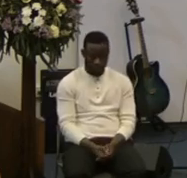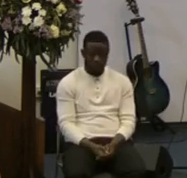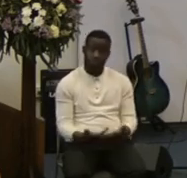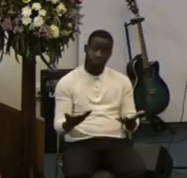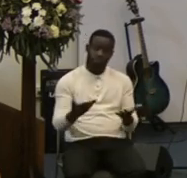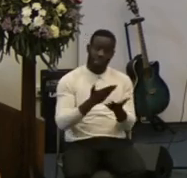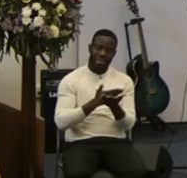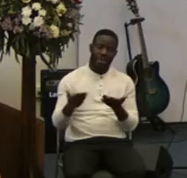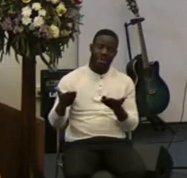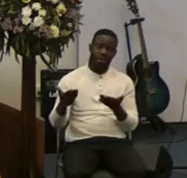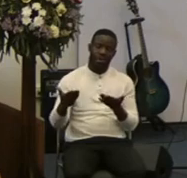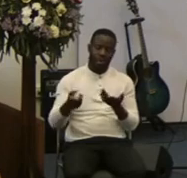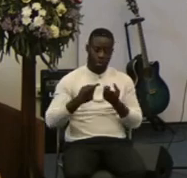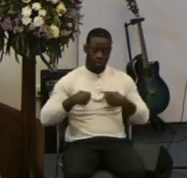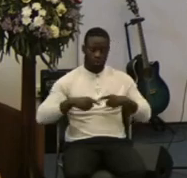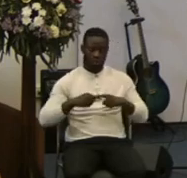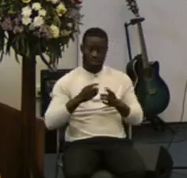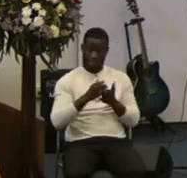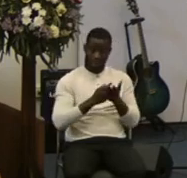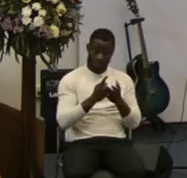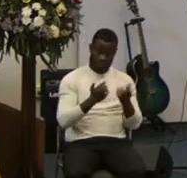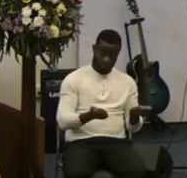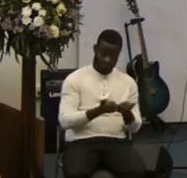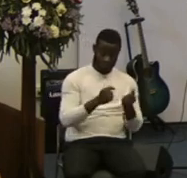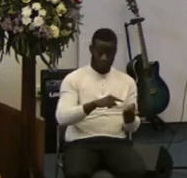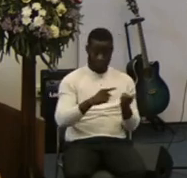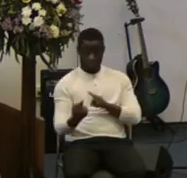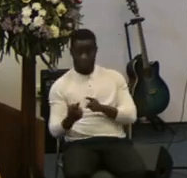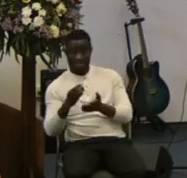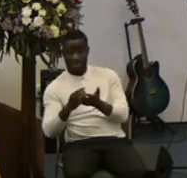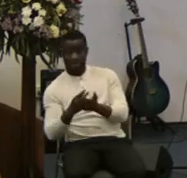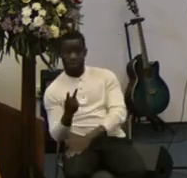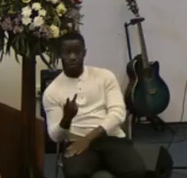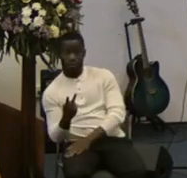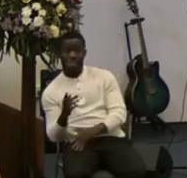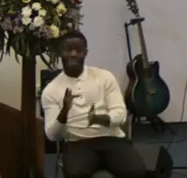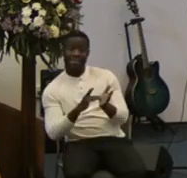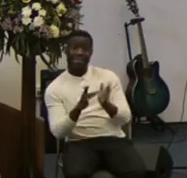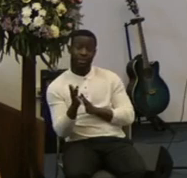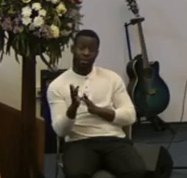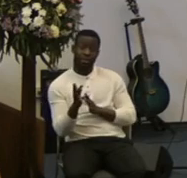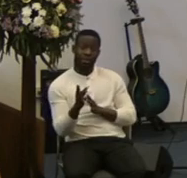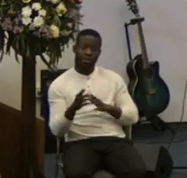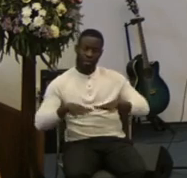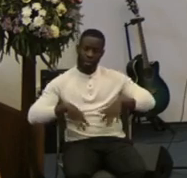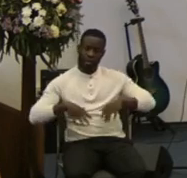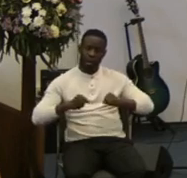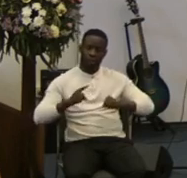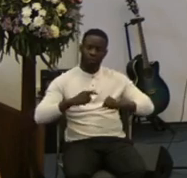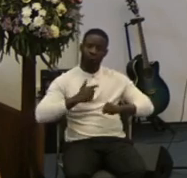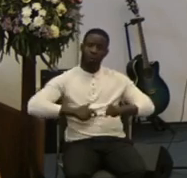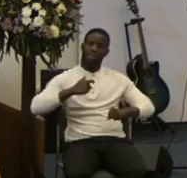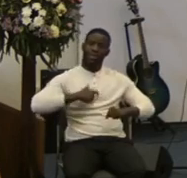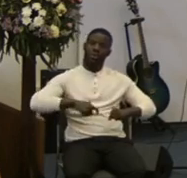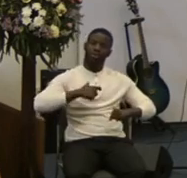So it's clear, as we come out of chapter 1 and we launch into chapter 2, it's clear that Jesus is building a reputation